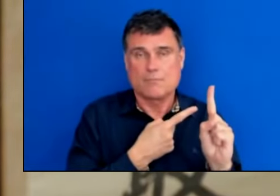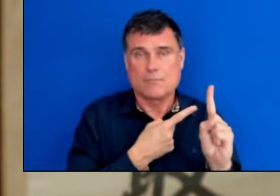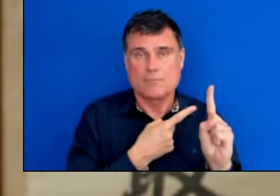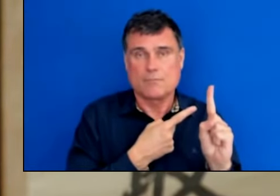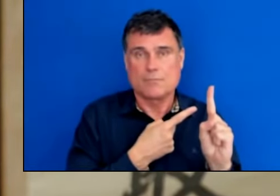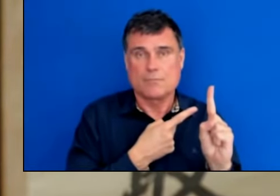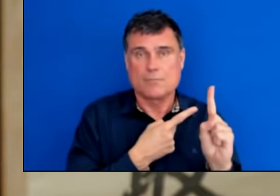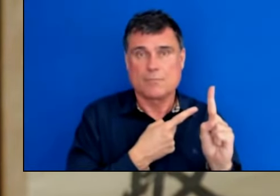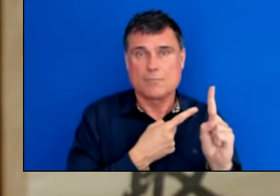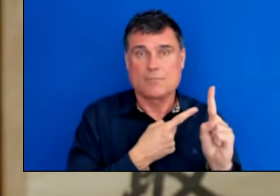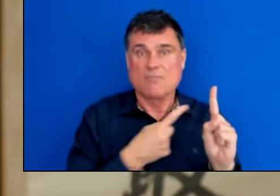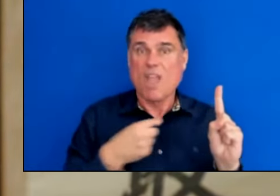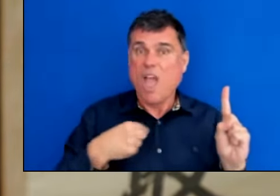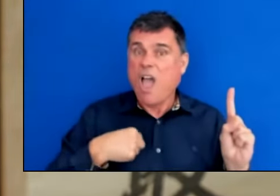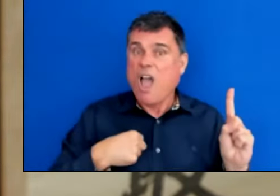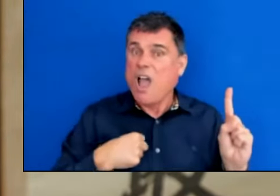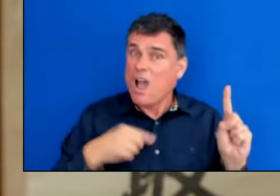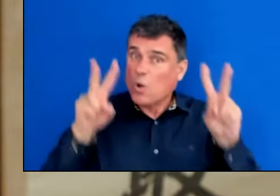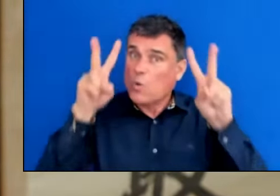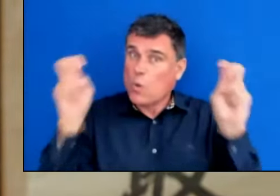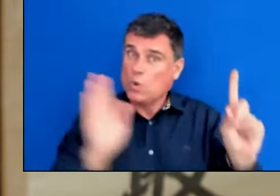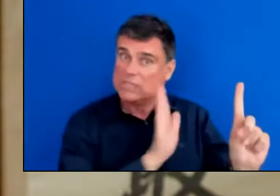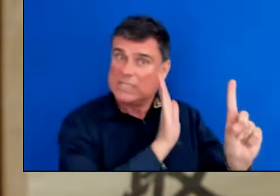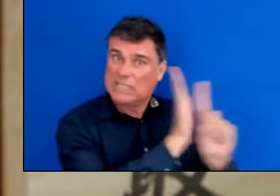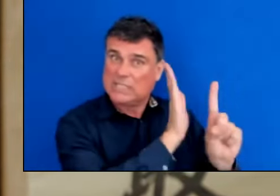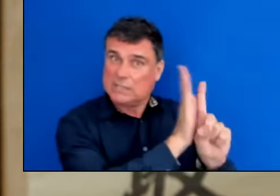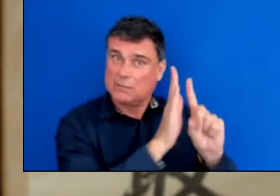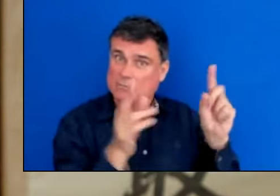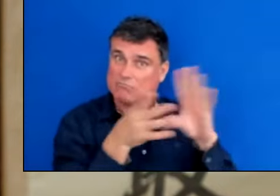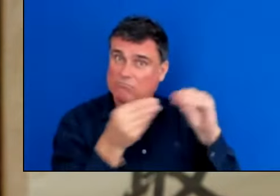And I will quote,